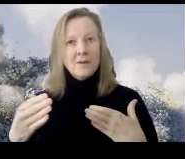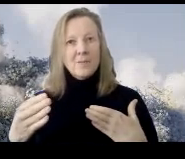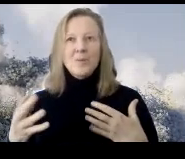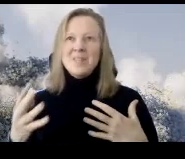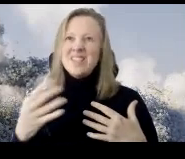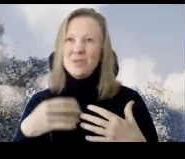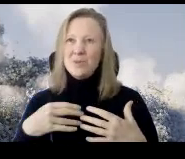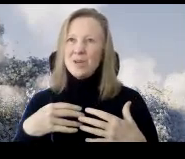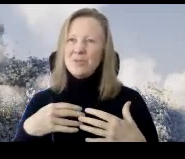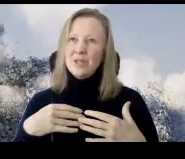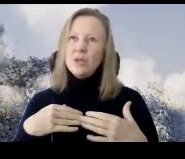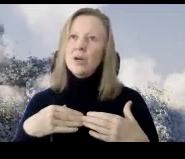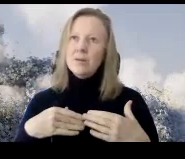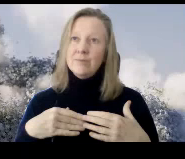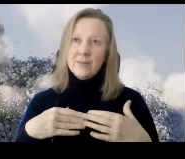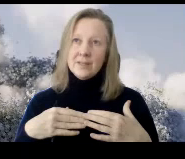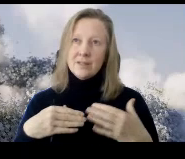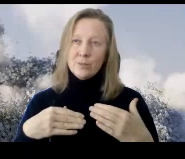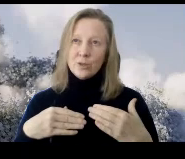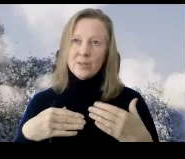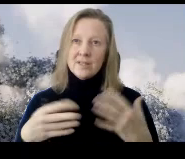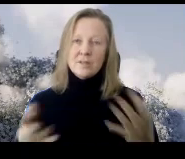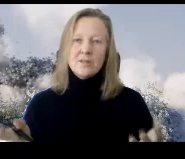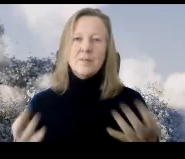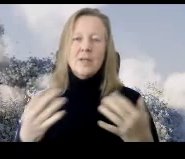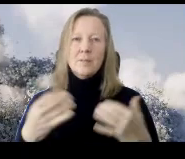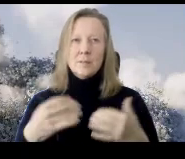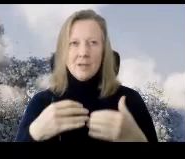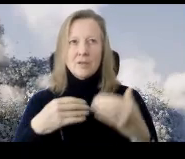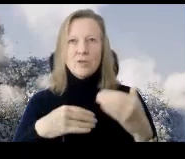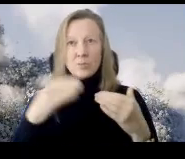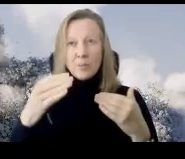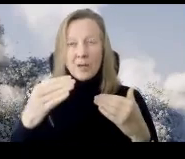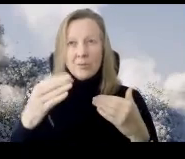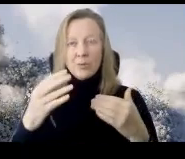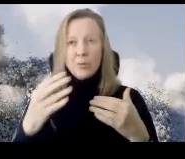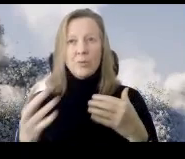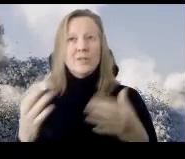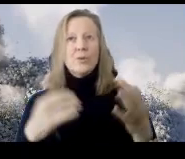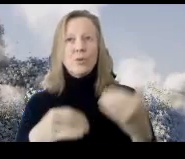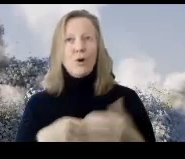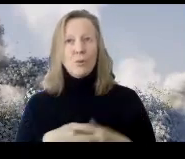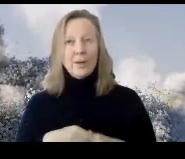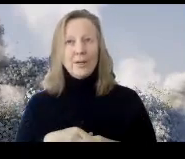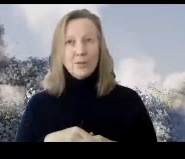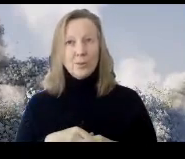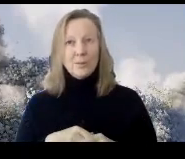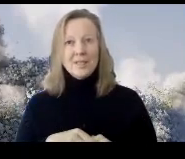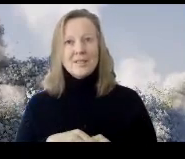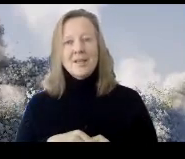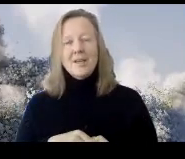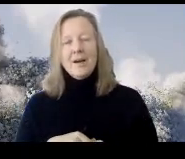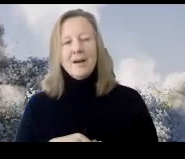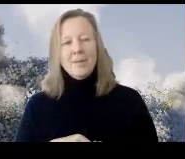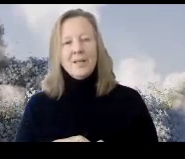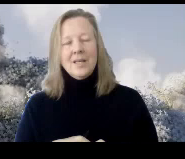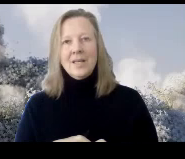quickly, but still not feeling confident in the workplace. So sometimes they're just preparing for the workplace or they're already in the